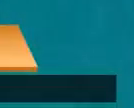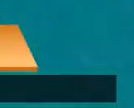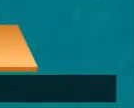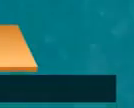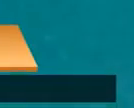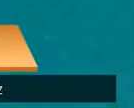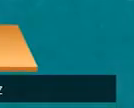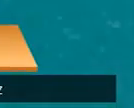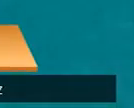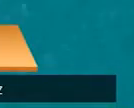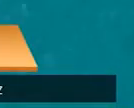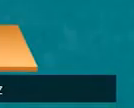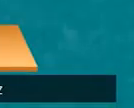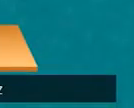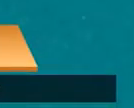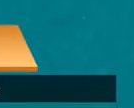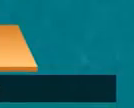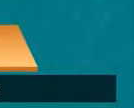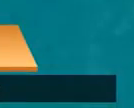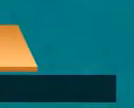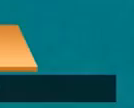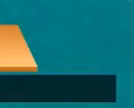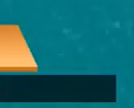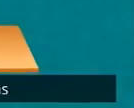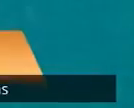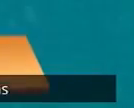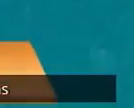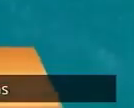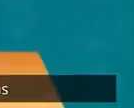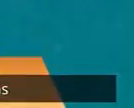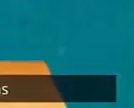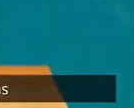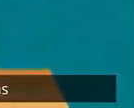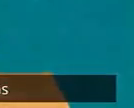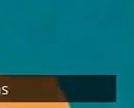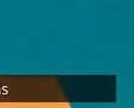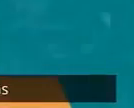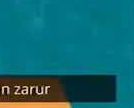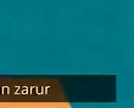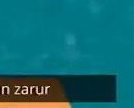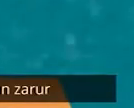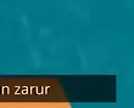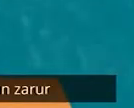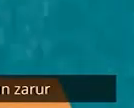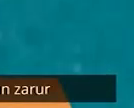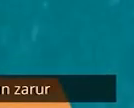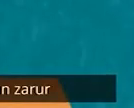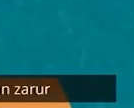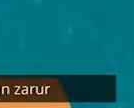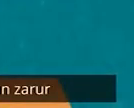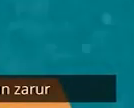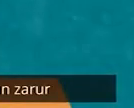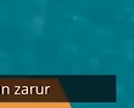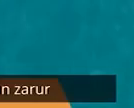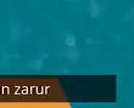we speak, we share what we already know. When we listen, we learn. Being a good listener is not optional. It is required that you build